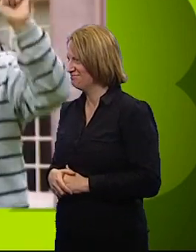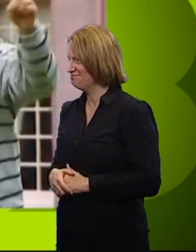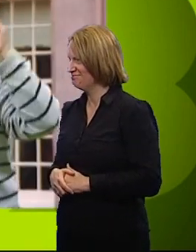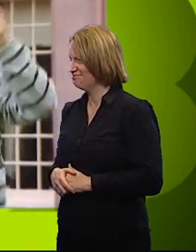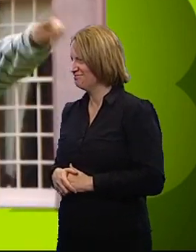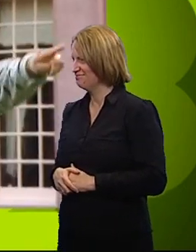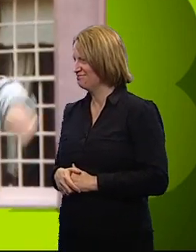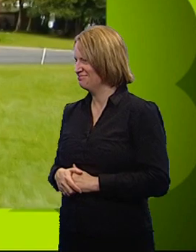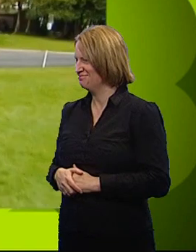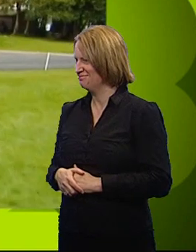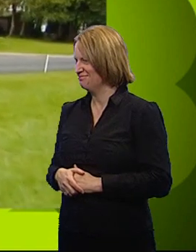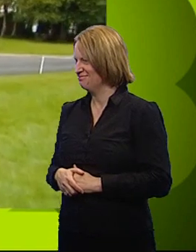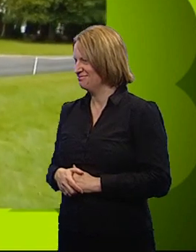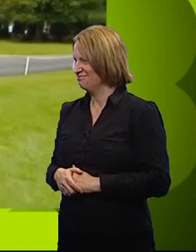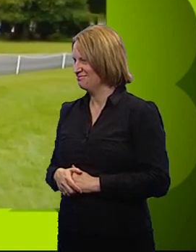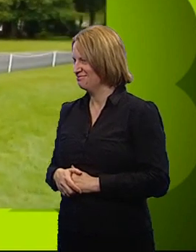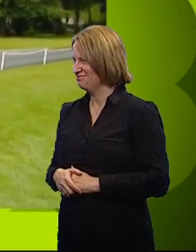No! I said it was